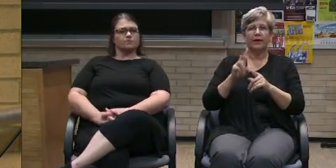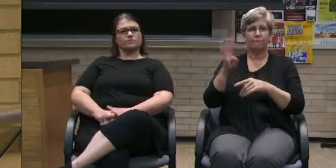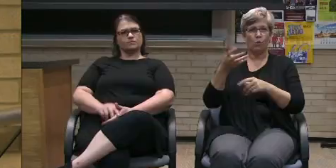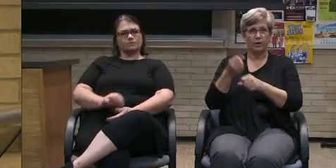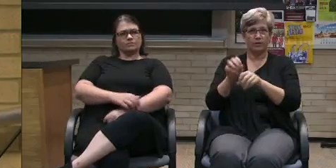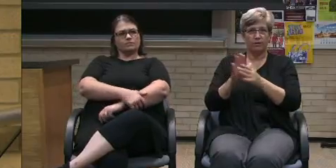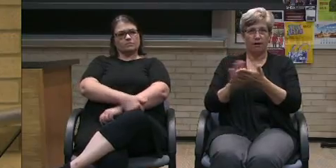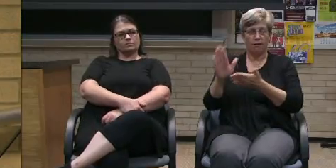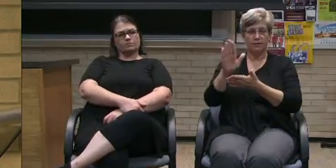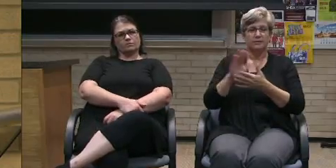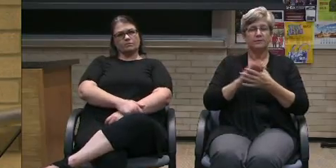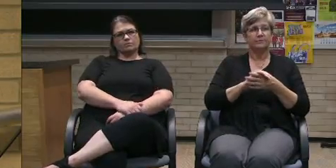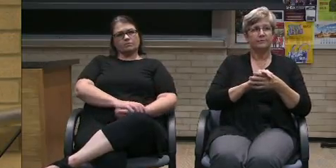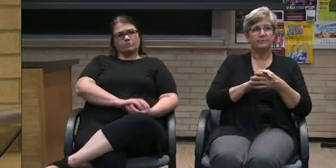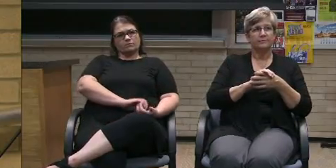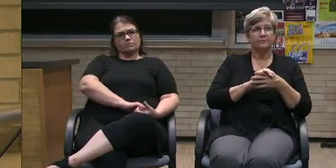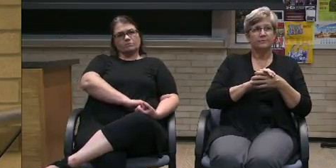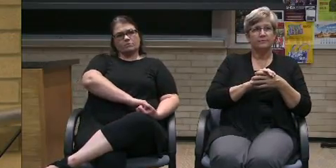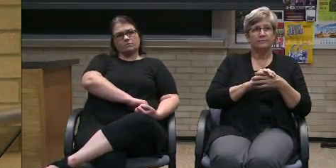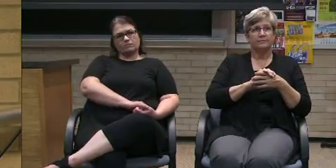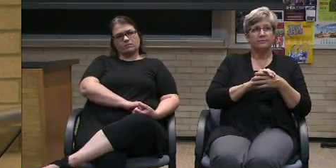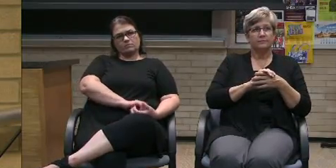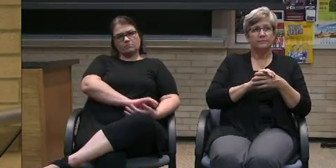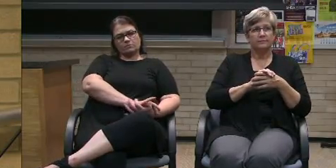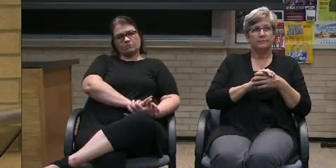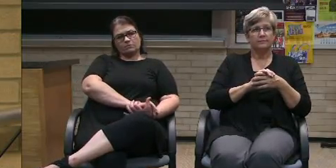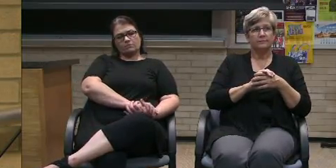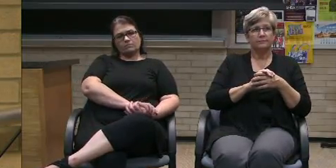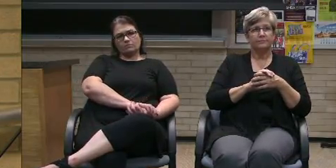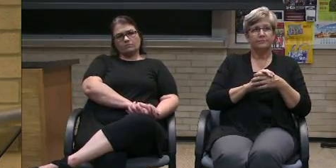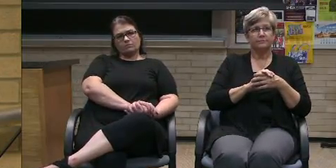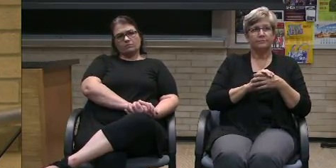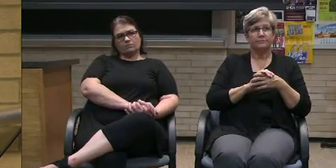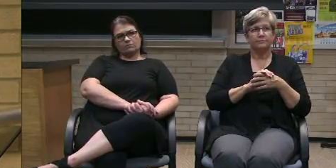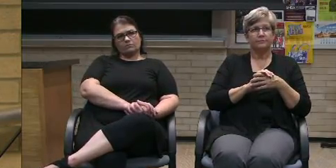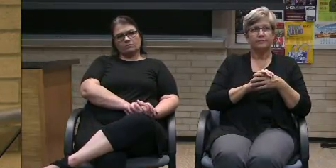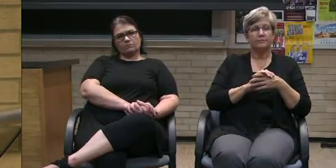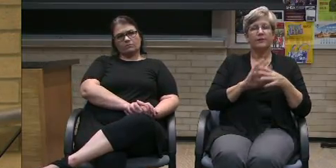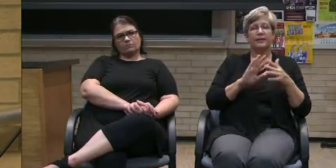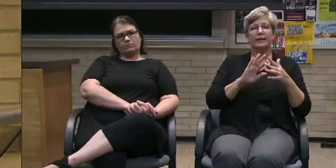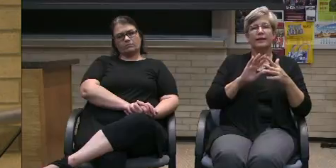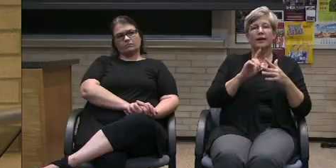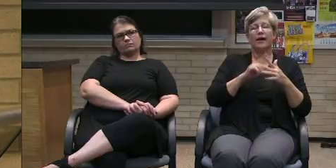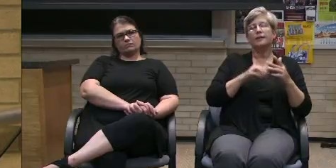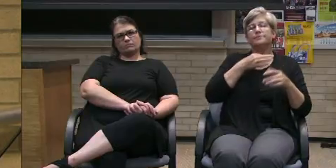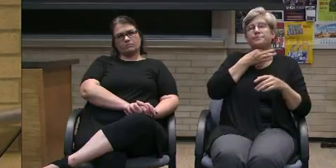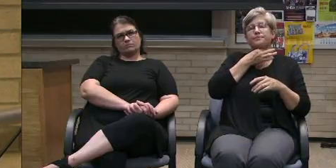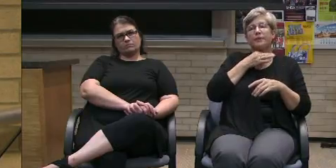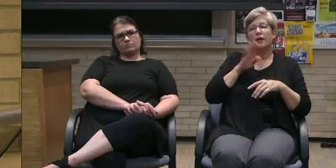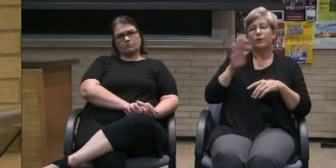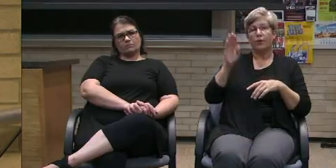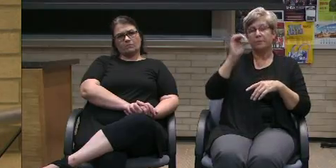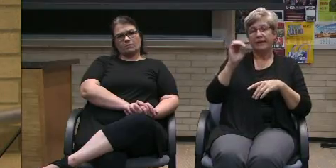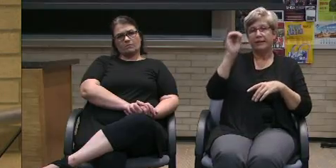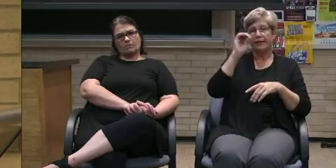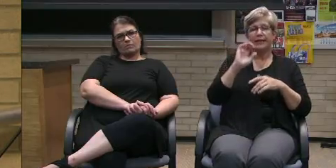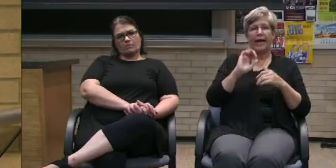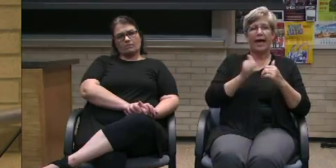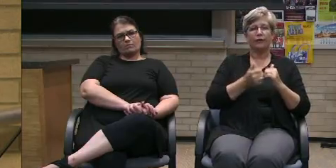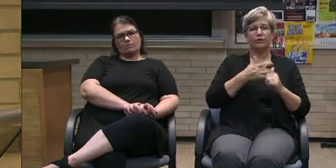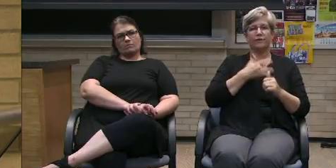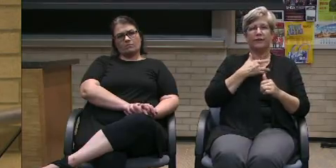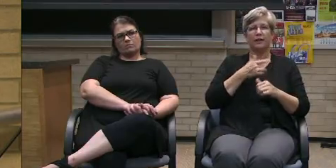you can comment on how you see the role of the liberal arts either within the